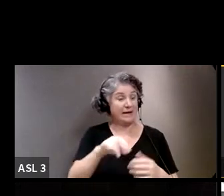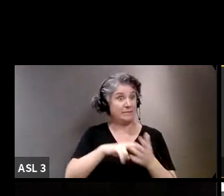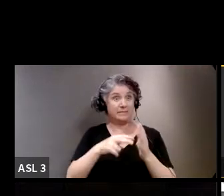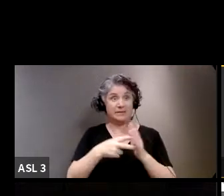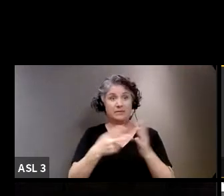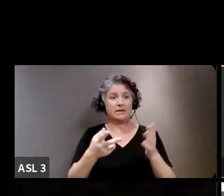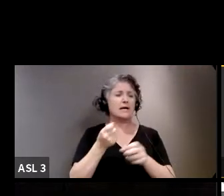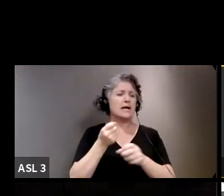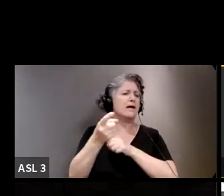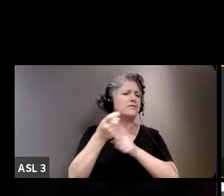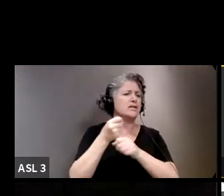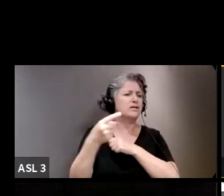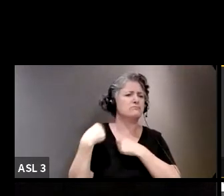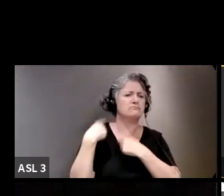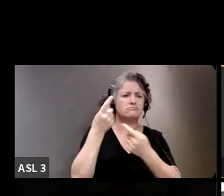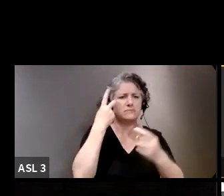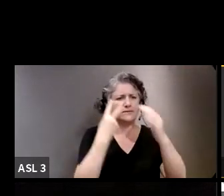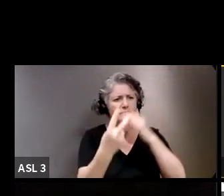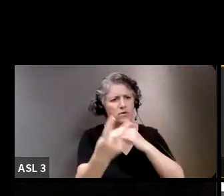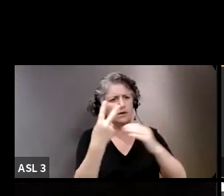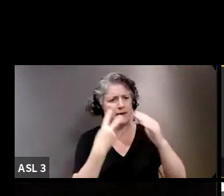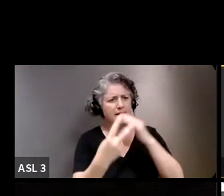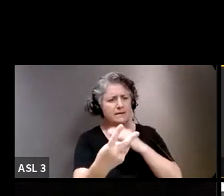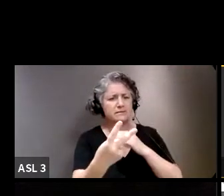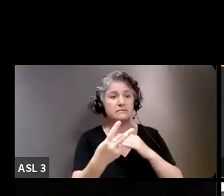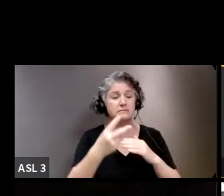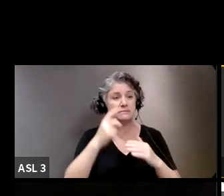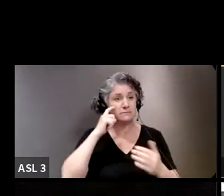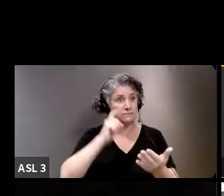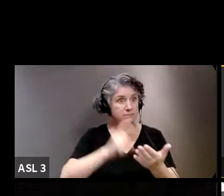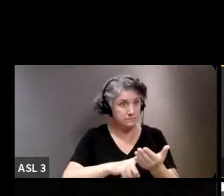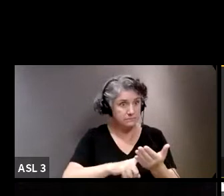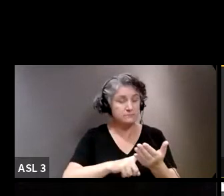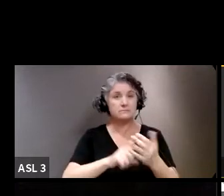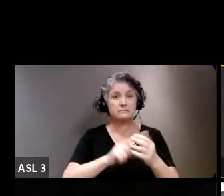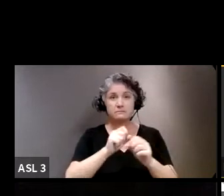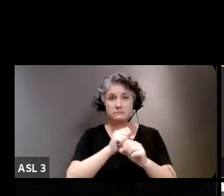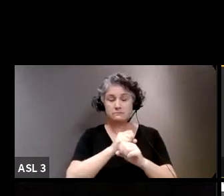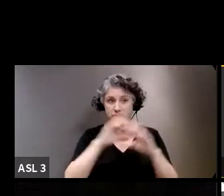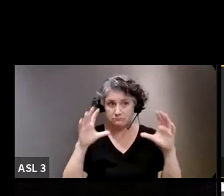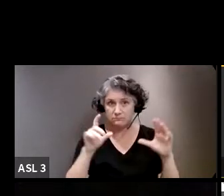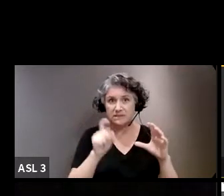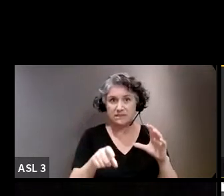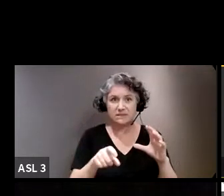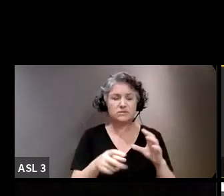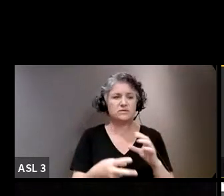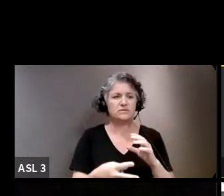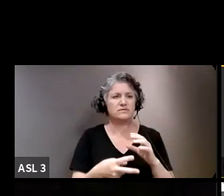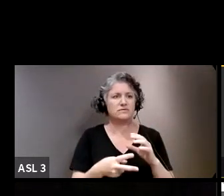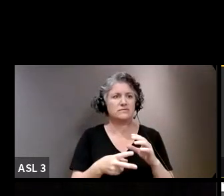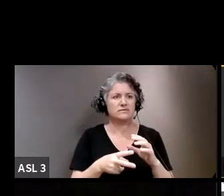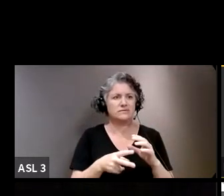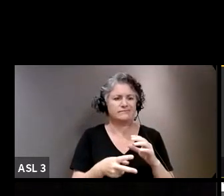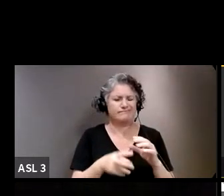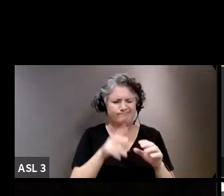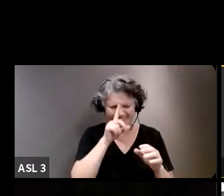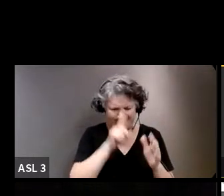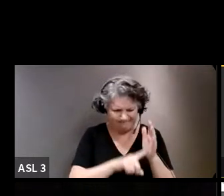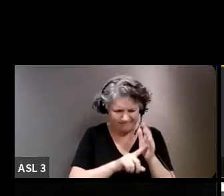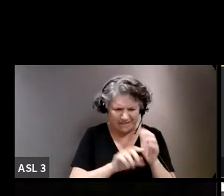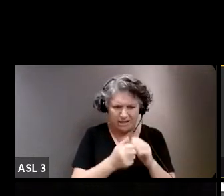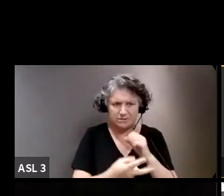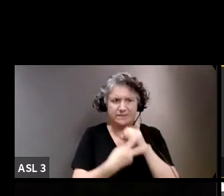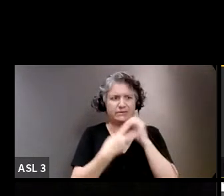year over year in our forecast we've ident we've identified that we continue to need to find efficiencies within the organization there's the